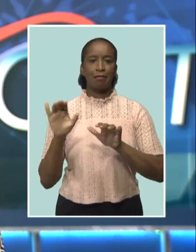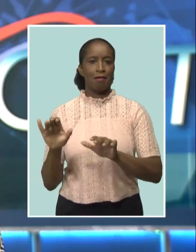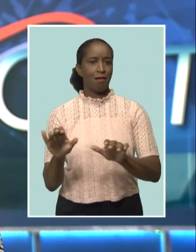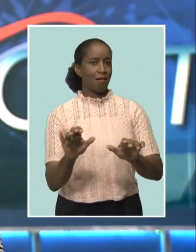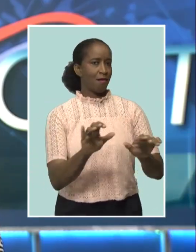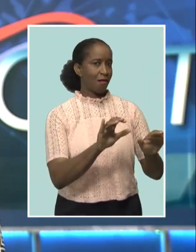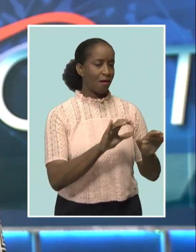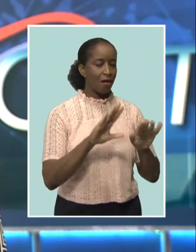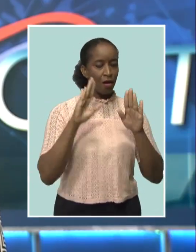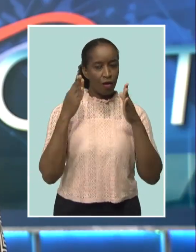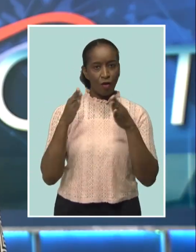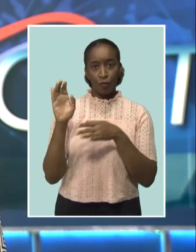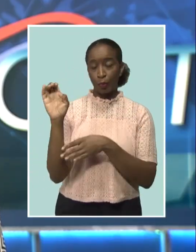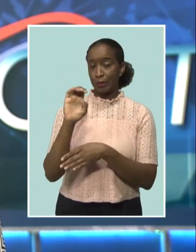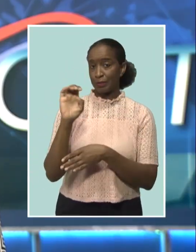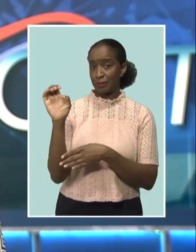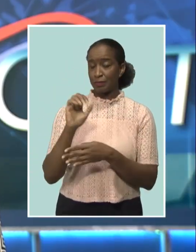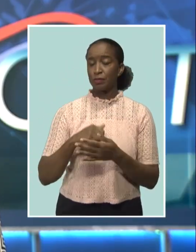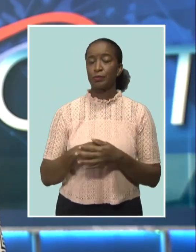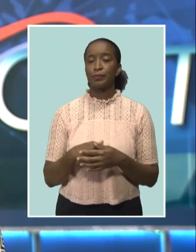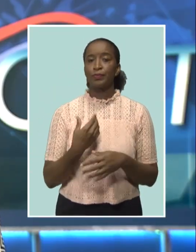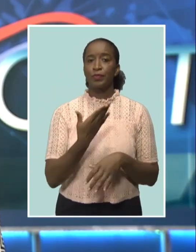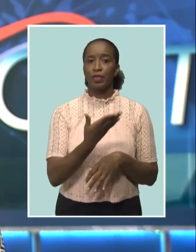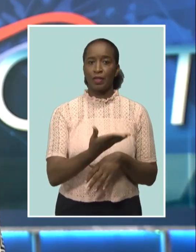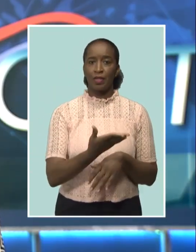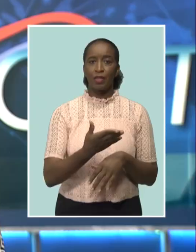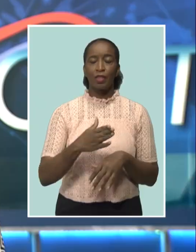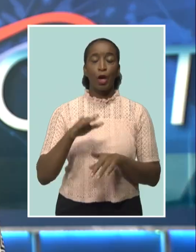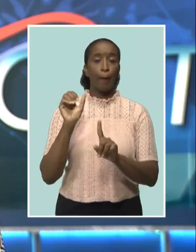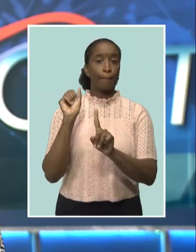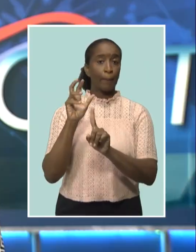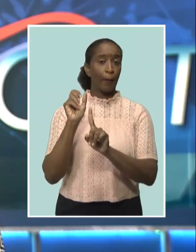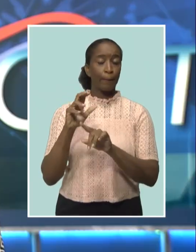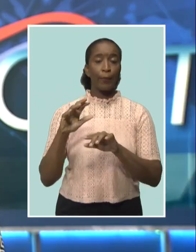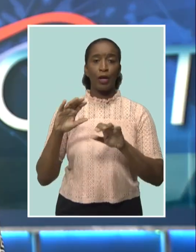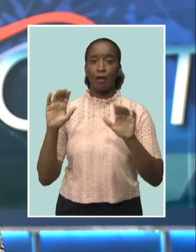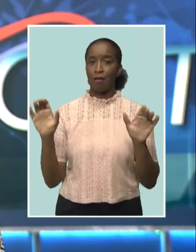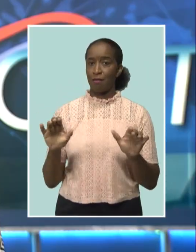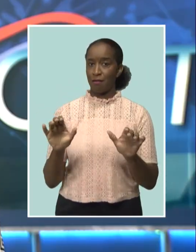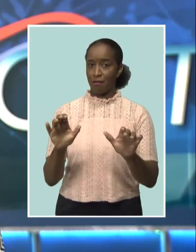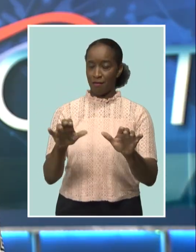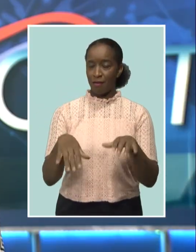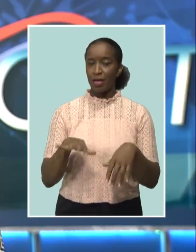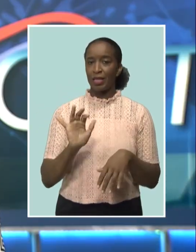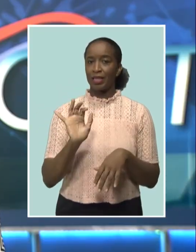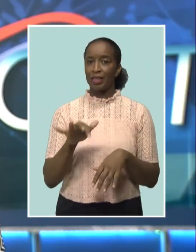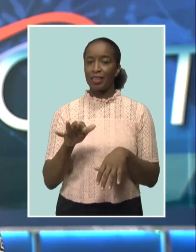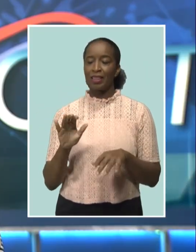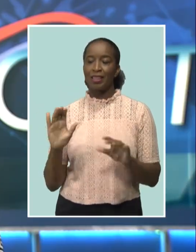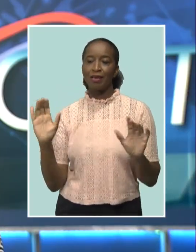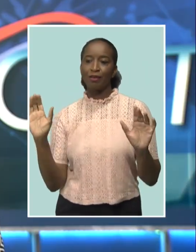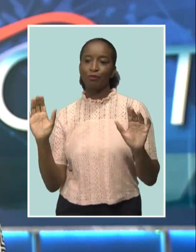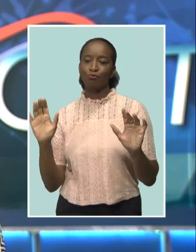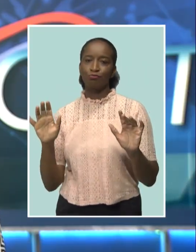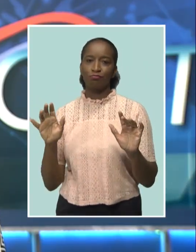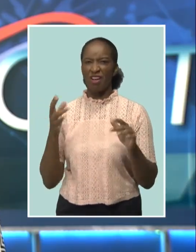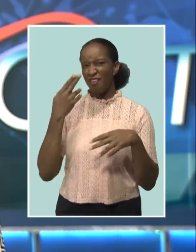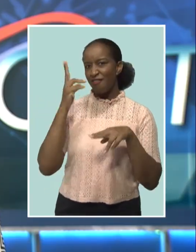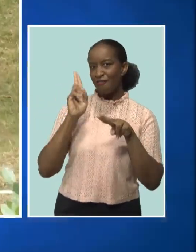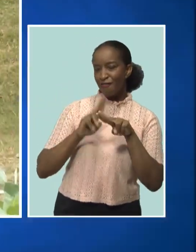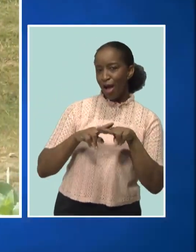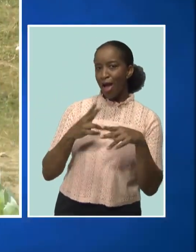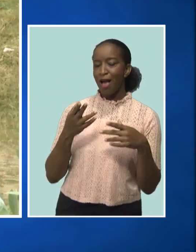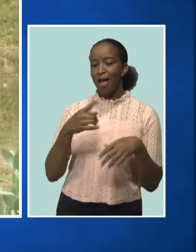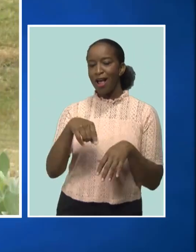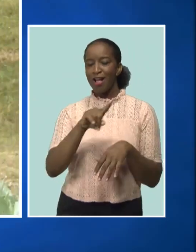Easter weekend. The parish is hosting its marquee event dubbed Adventure and Bathsheba Big People Party. Earlier,